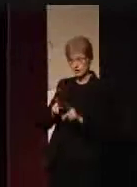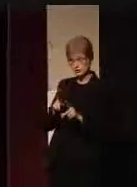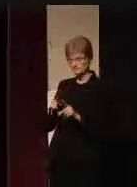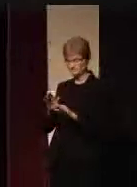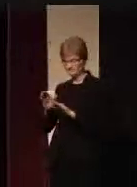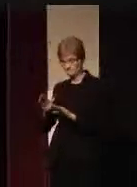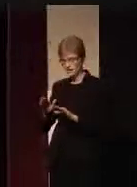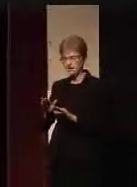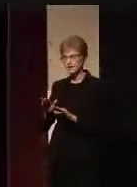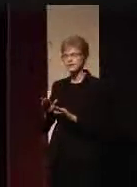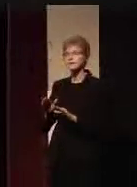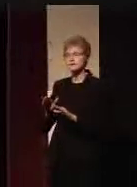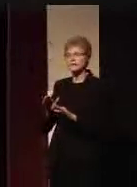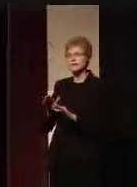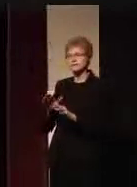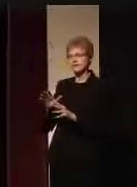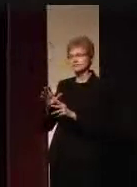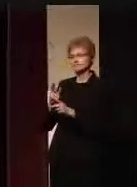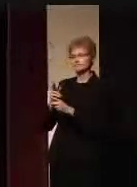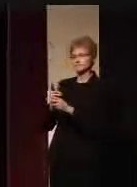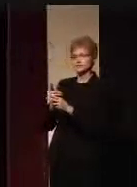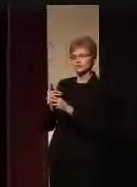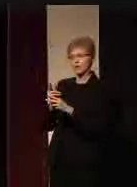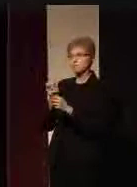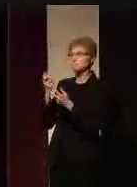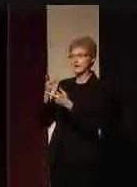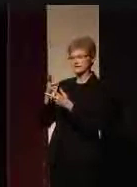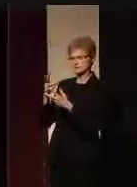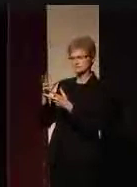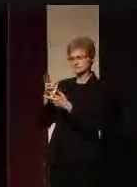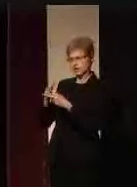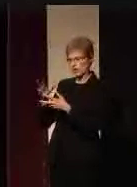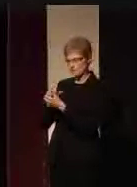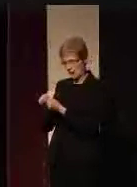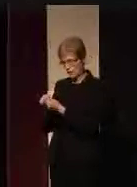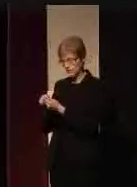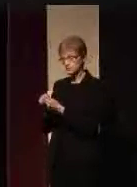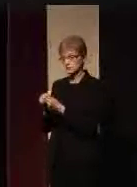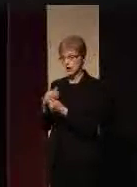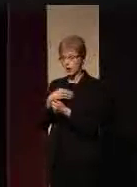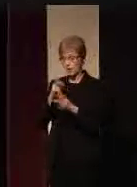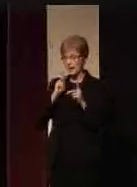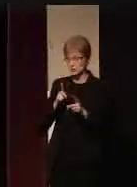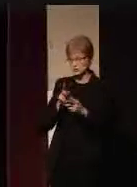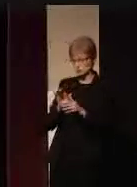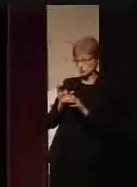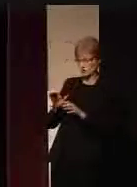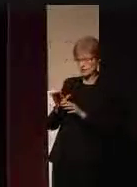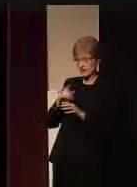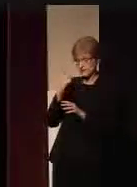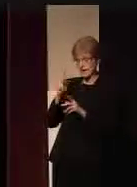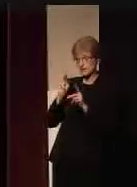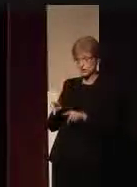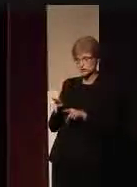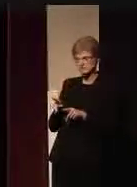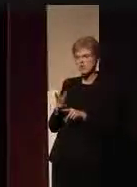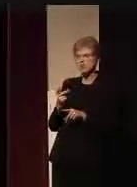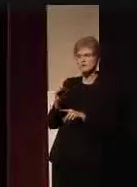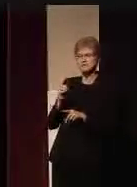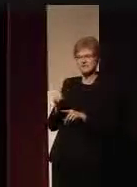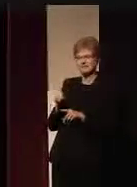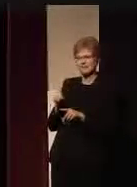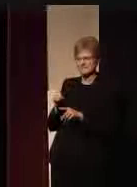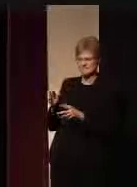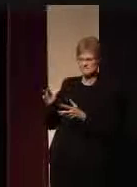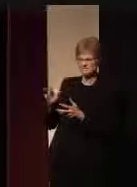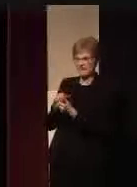only 17% characterized the identical act performed by a white person shoving a black person as violent.